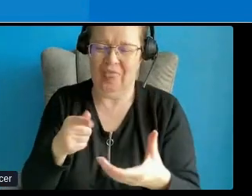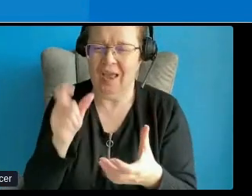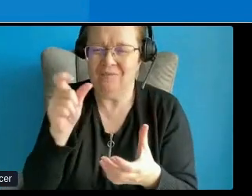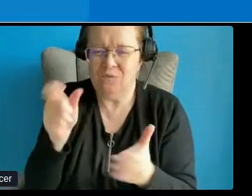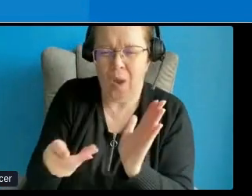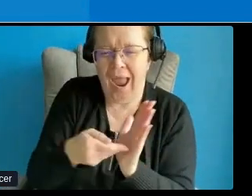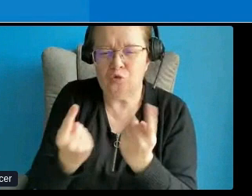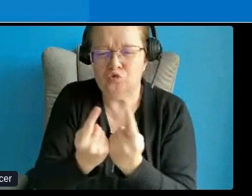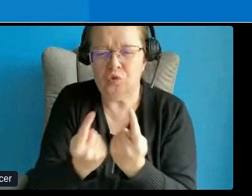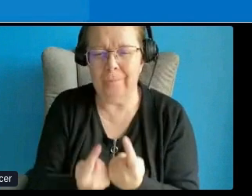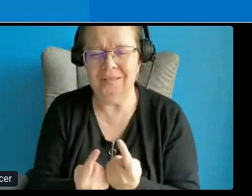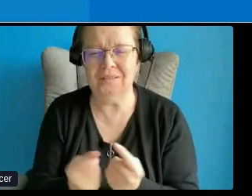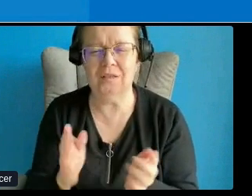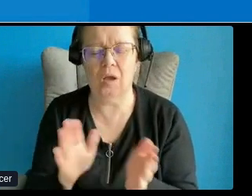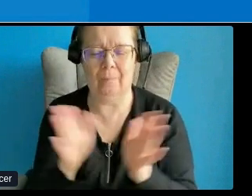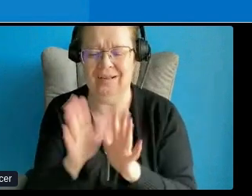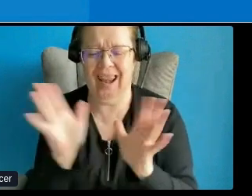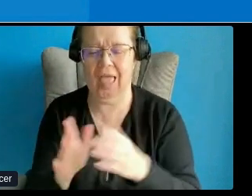extra bits of detail in.